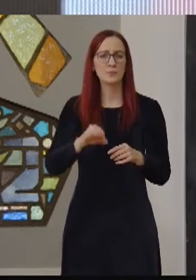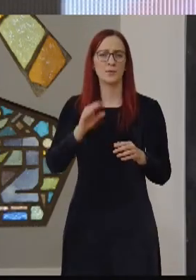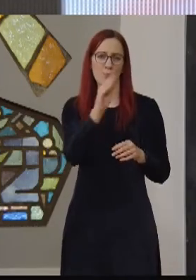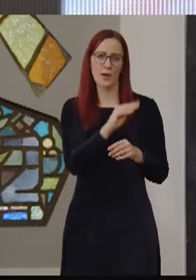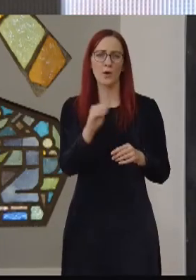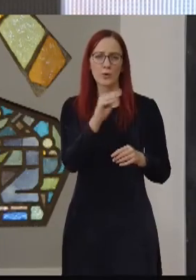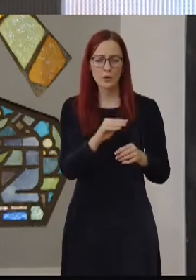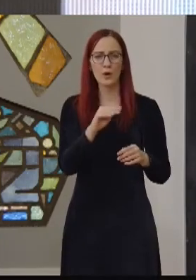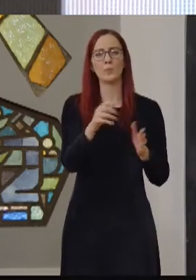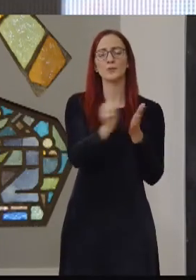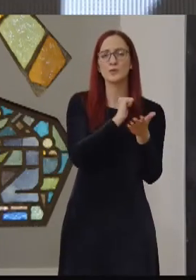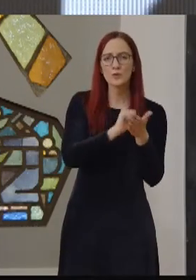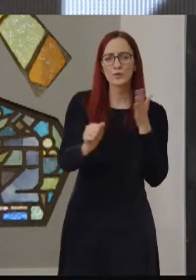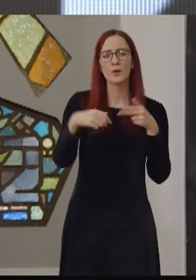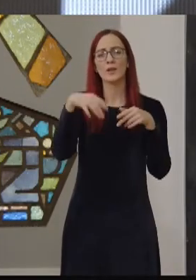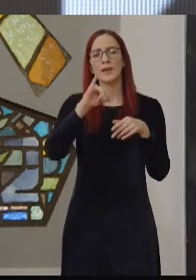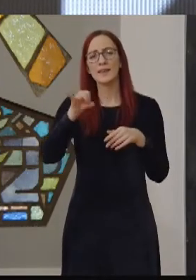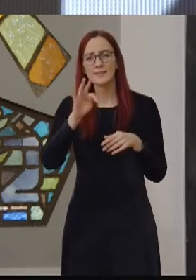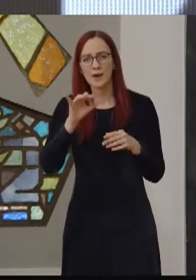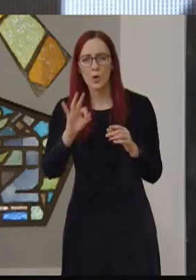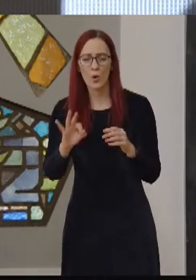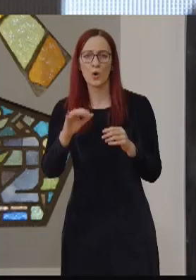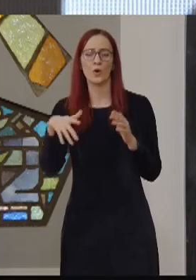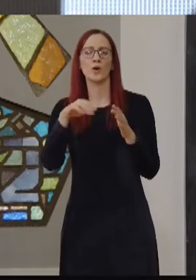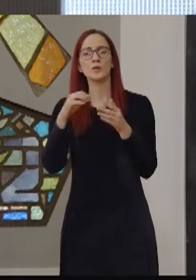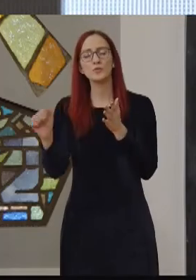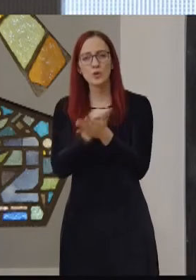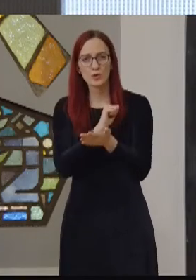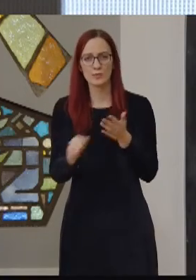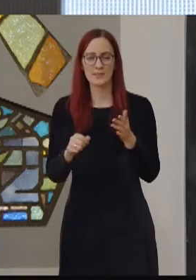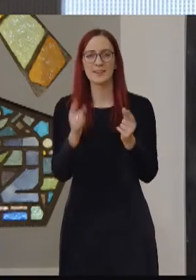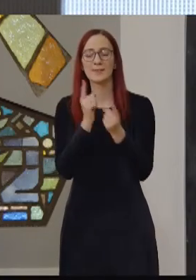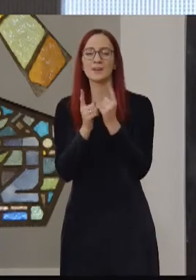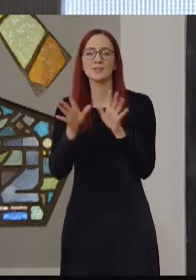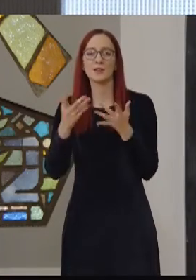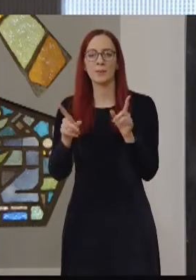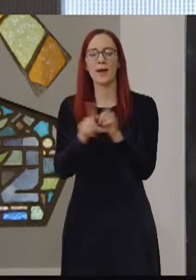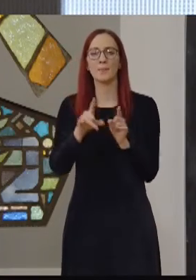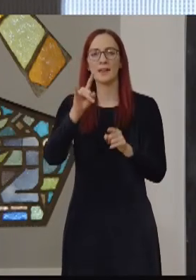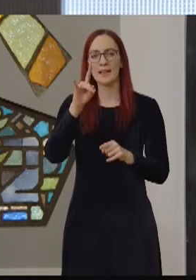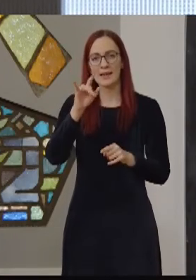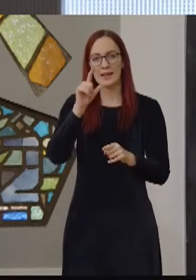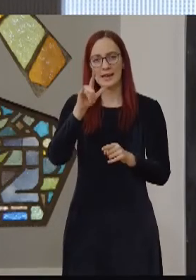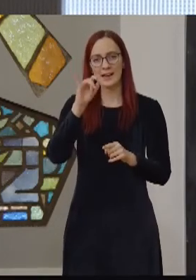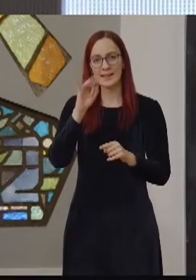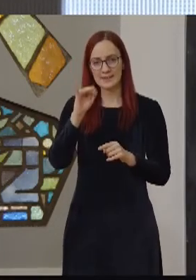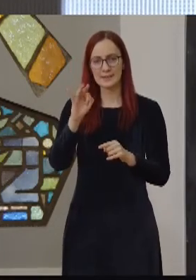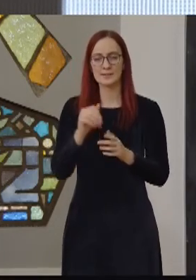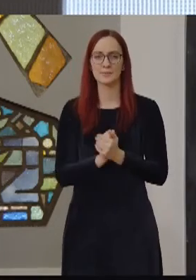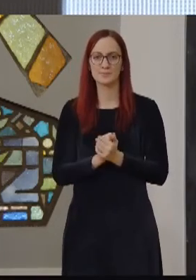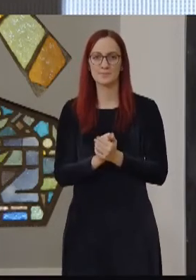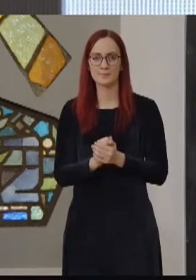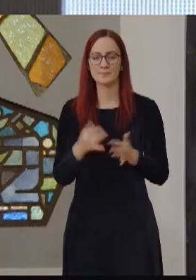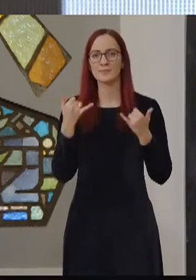But in EU documents, gender is very often used, and in the Lithuanian language, it